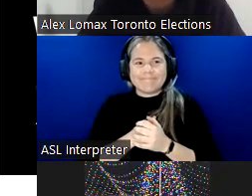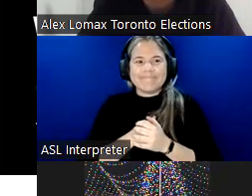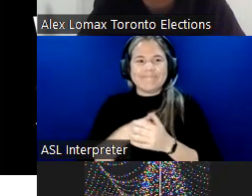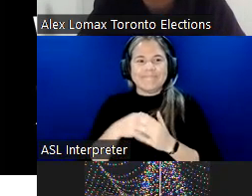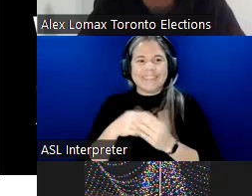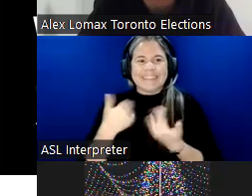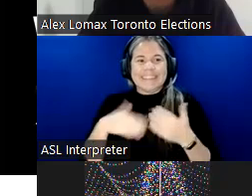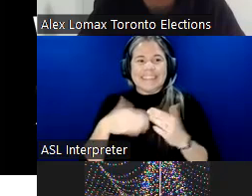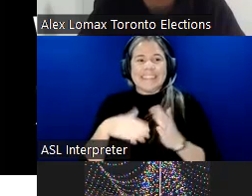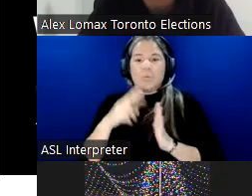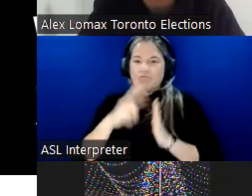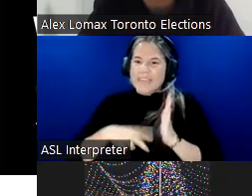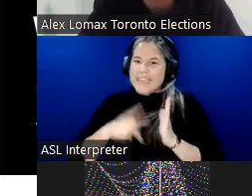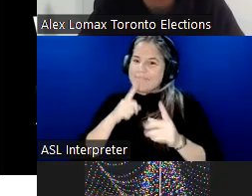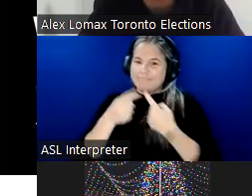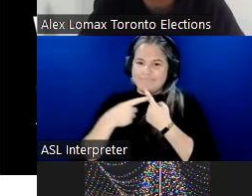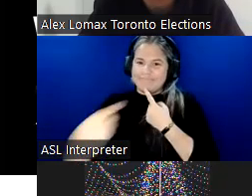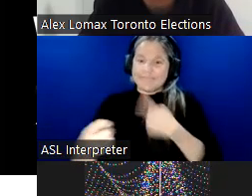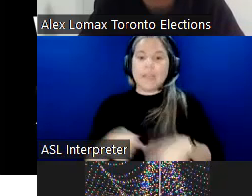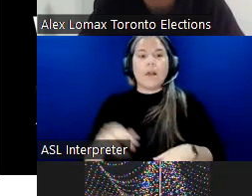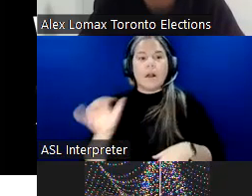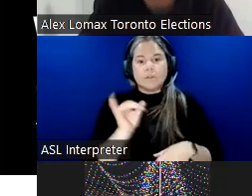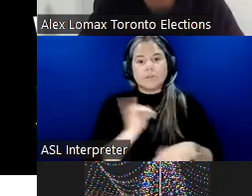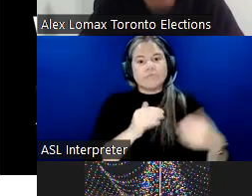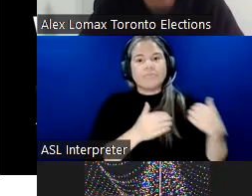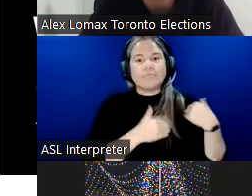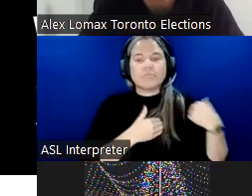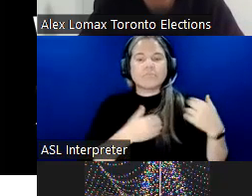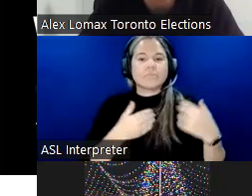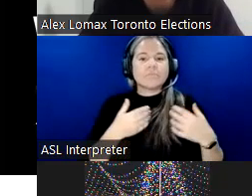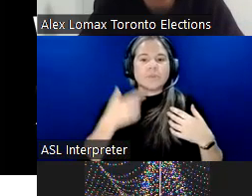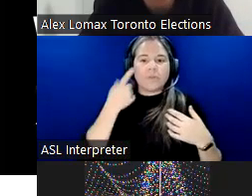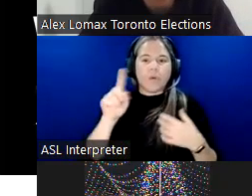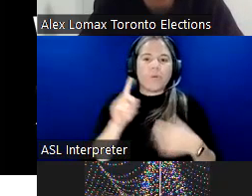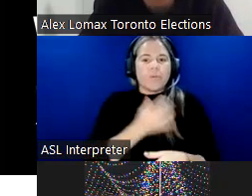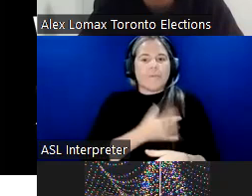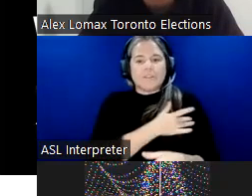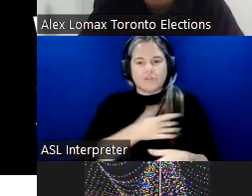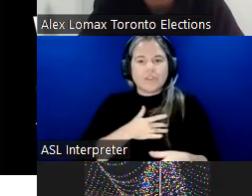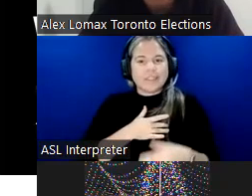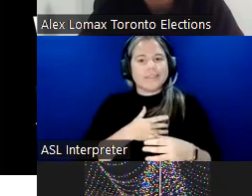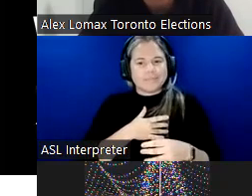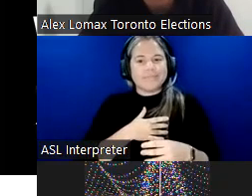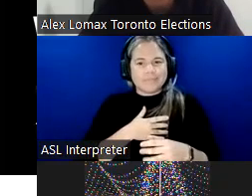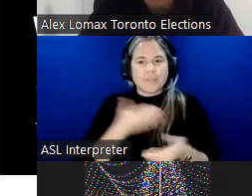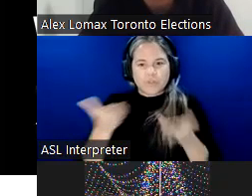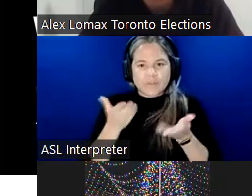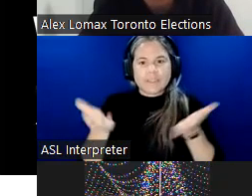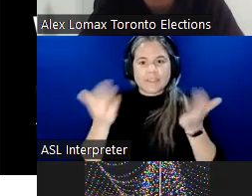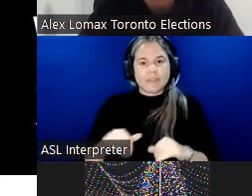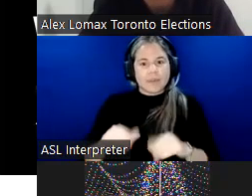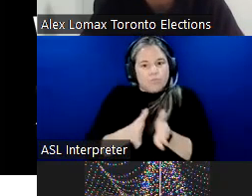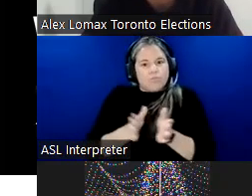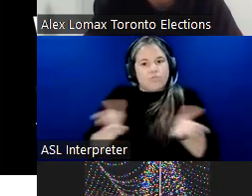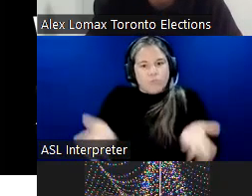provide ceremonial and official event services, and deliver provincially delegated services, to promote open